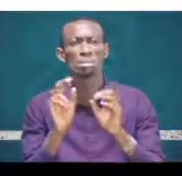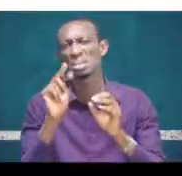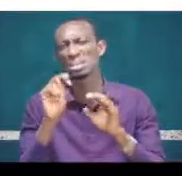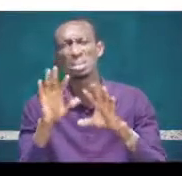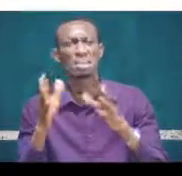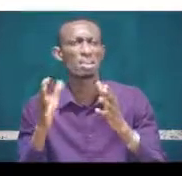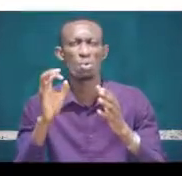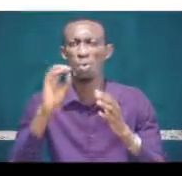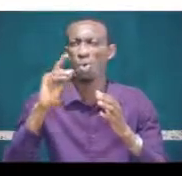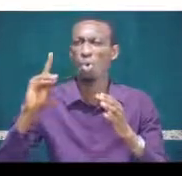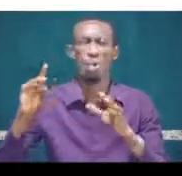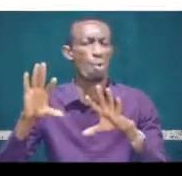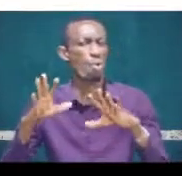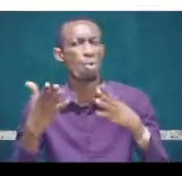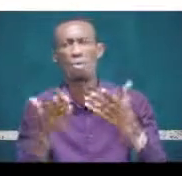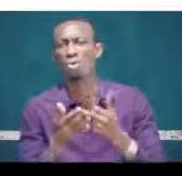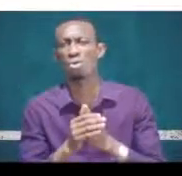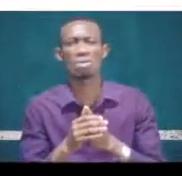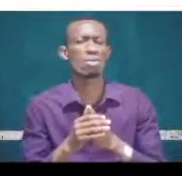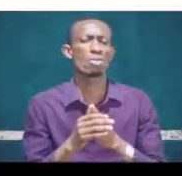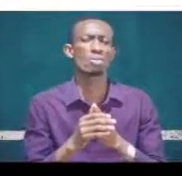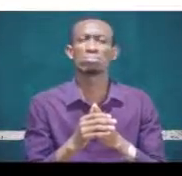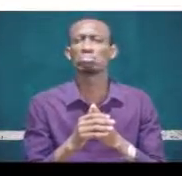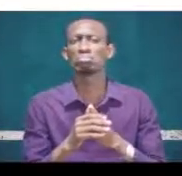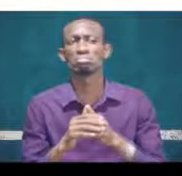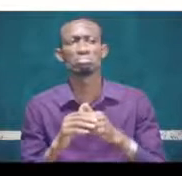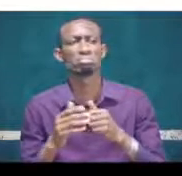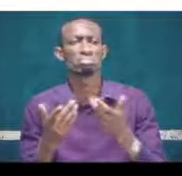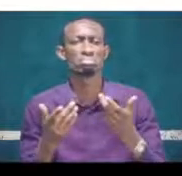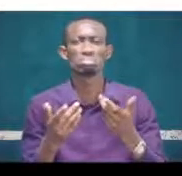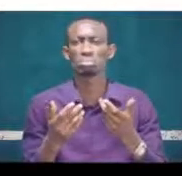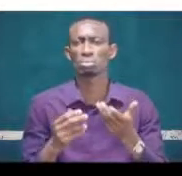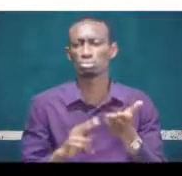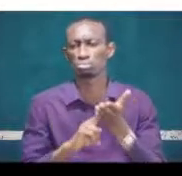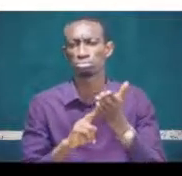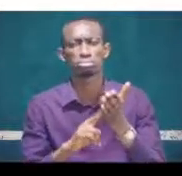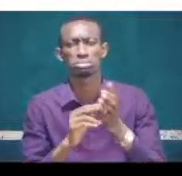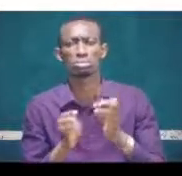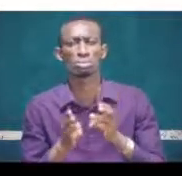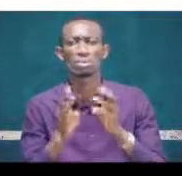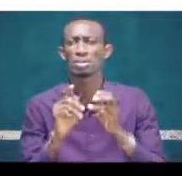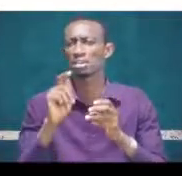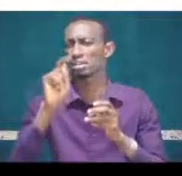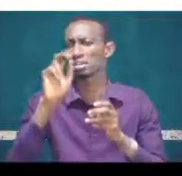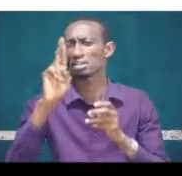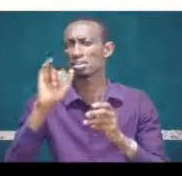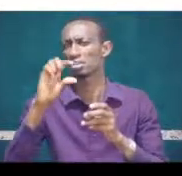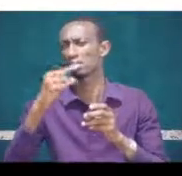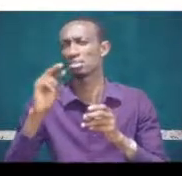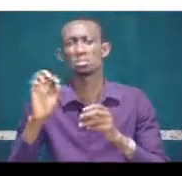even or odd. I'm going to use the linearization. I'm going to use the trigonometric